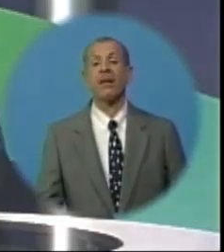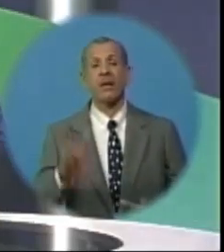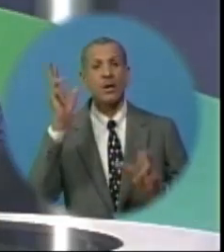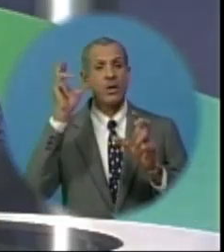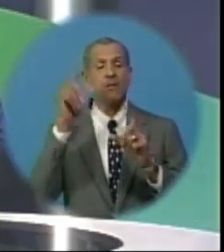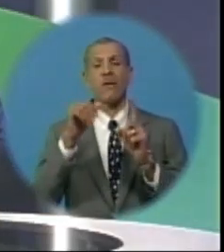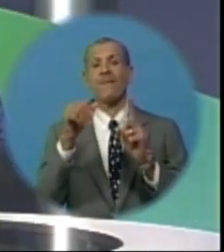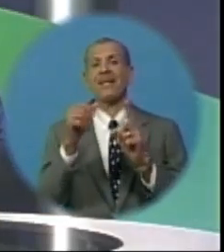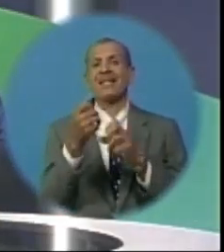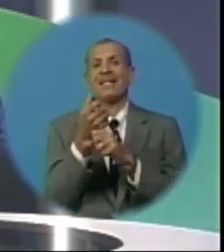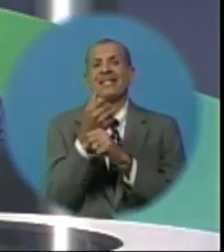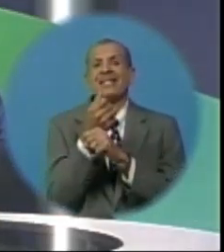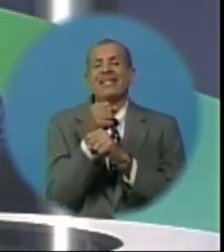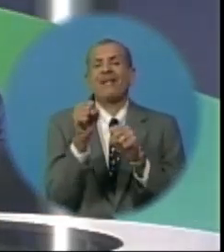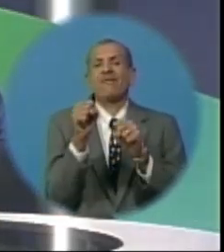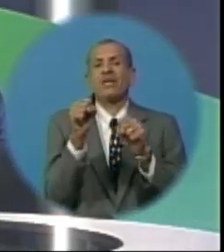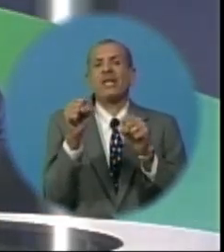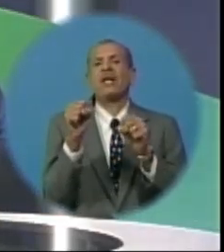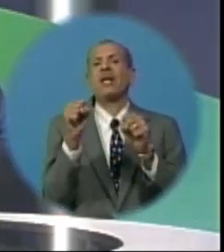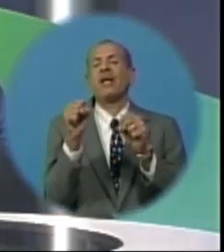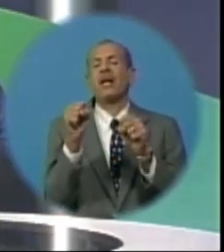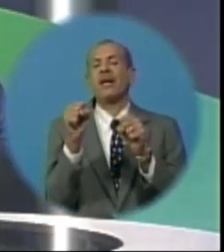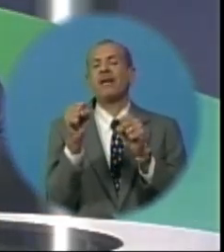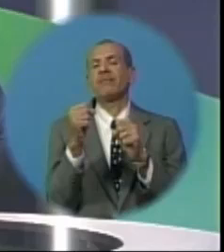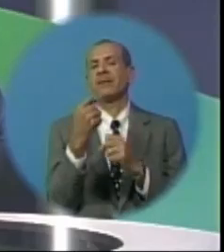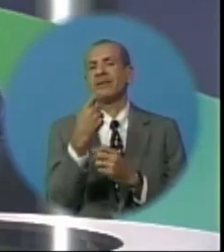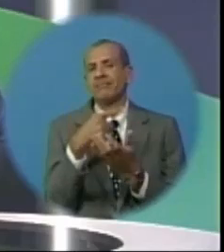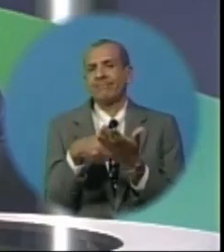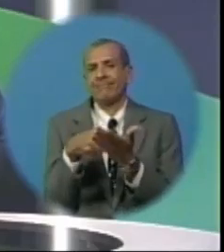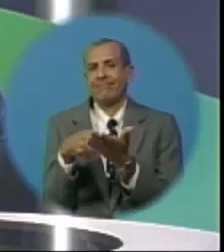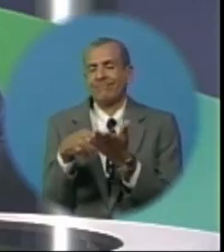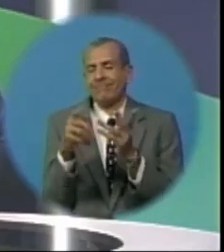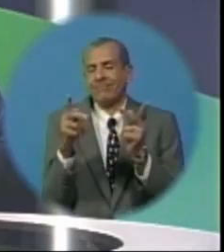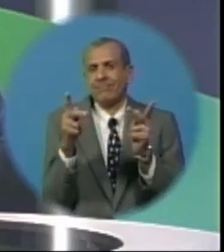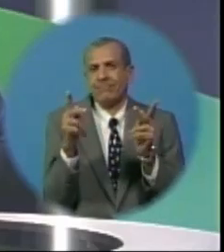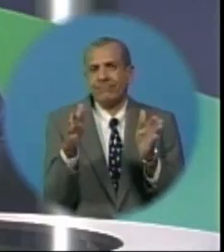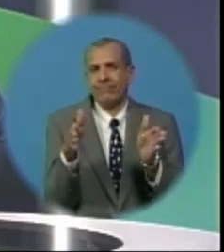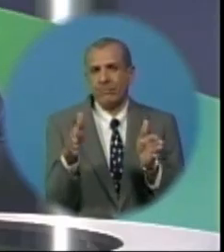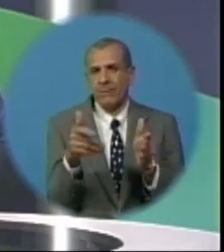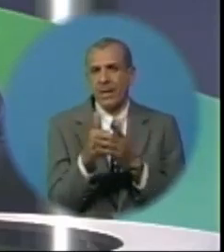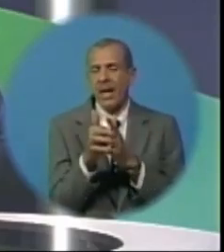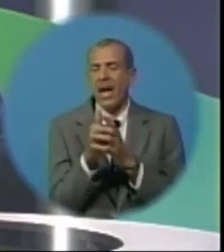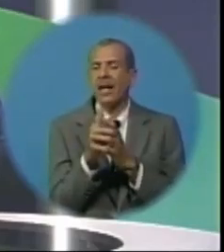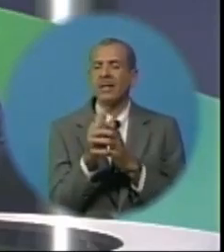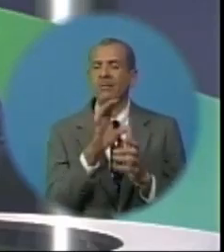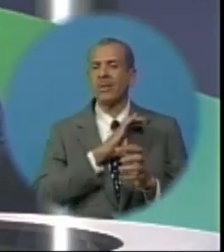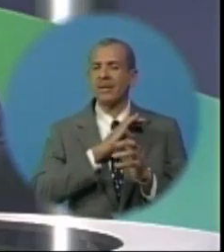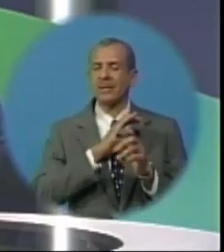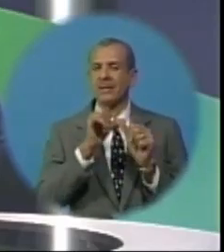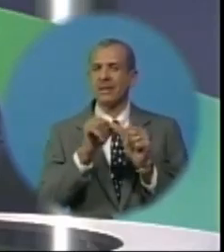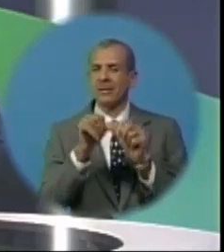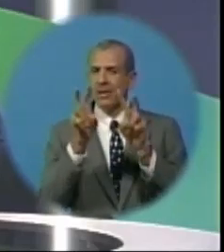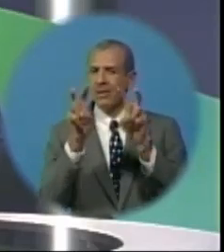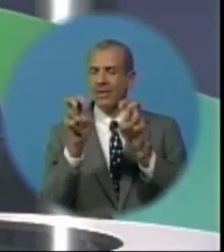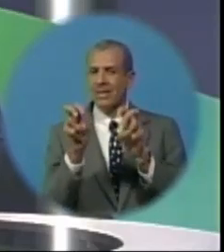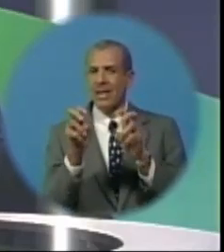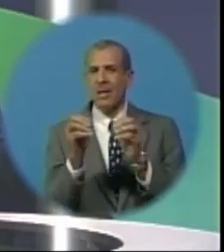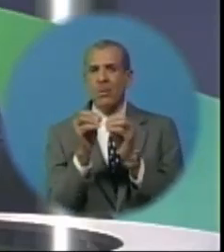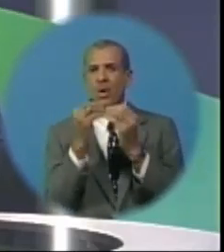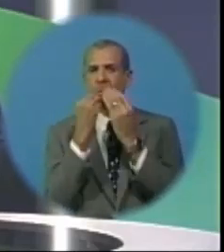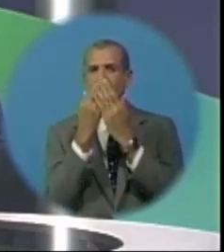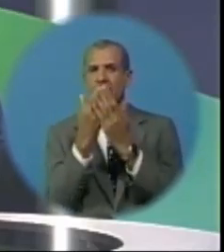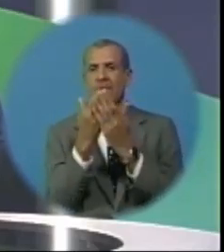from road safety consultant Junior Jordan, and of course the police continue to investigate this case, and we will bring you more details as they